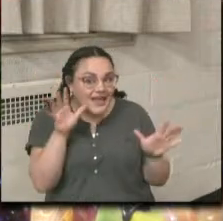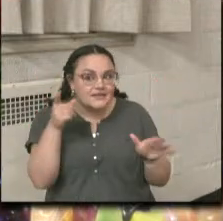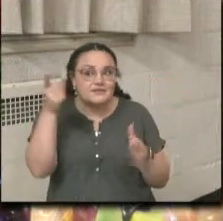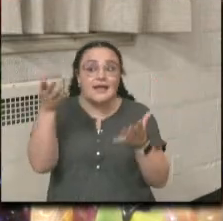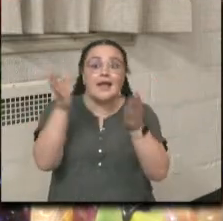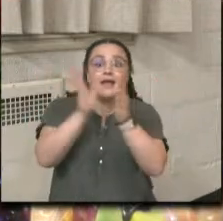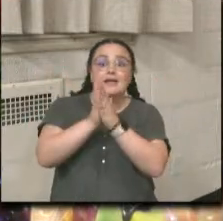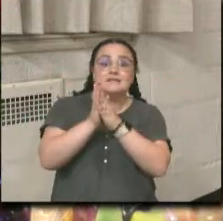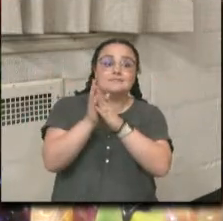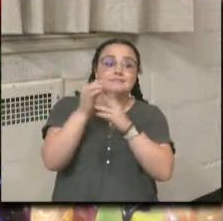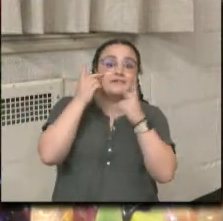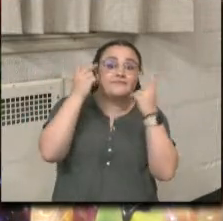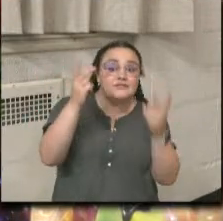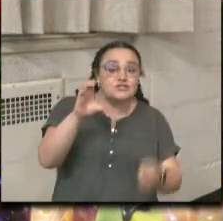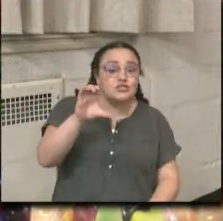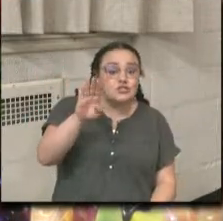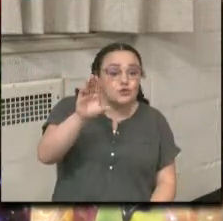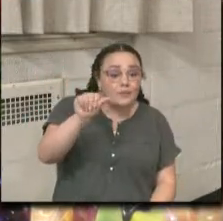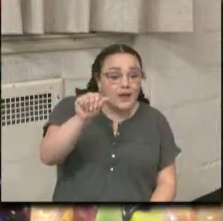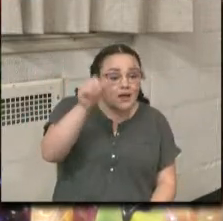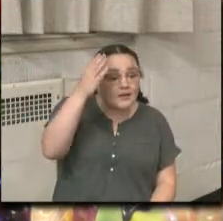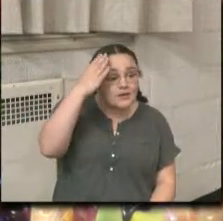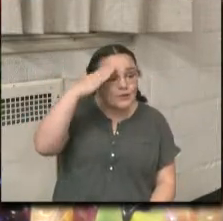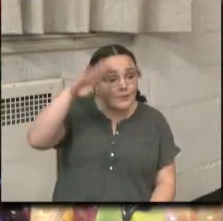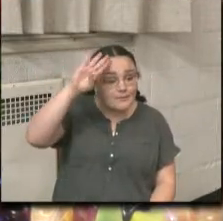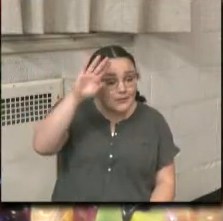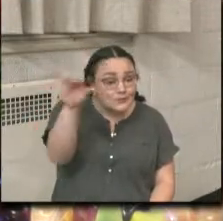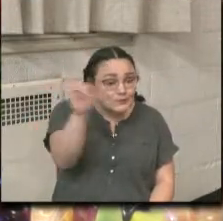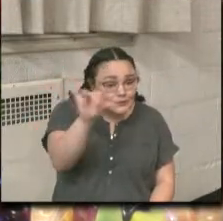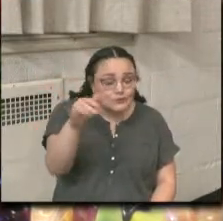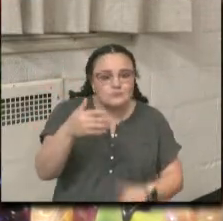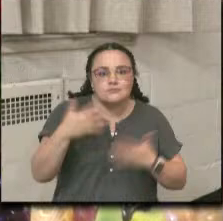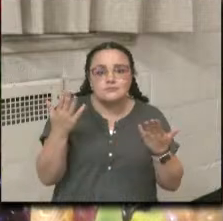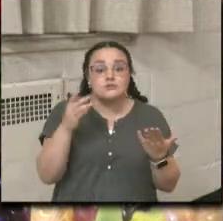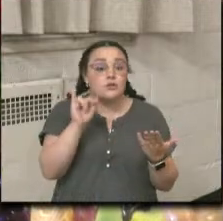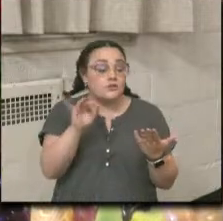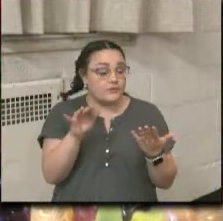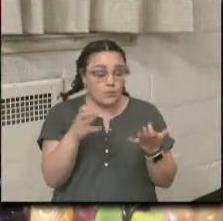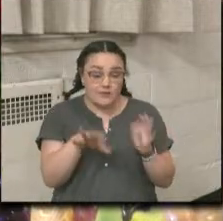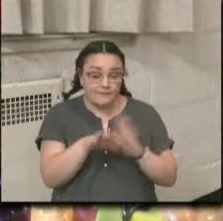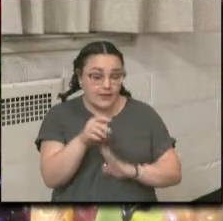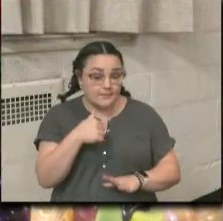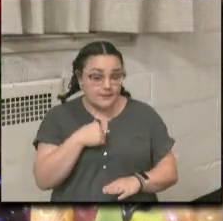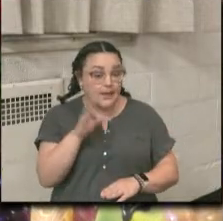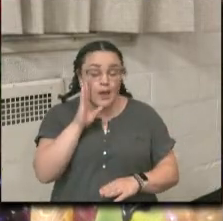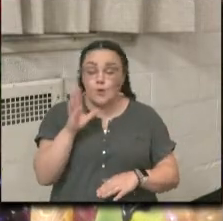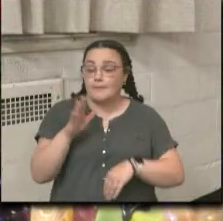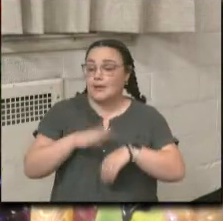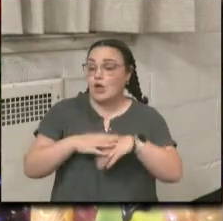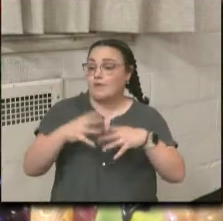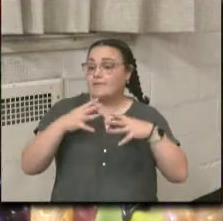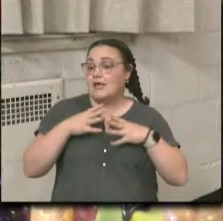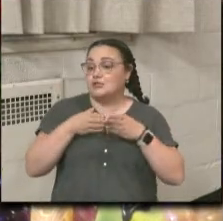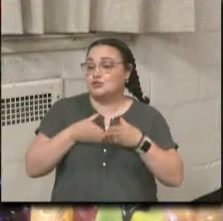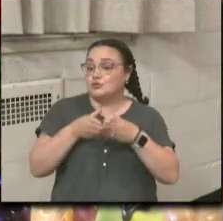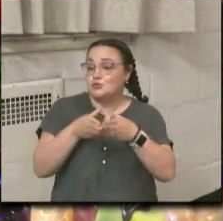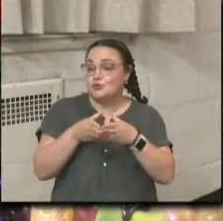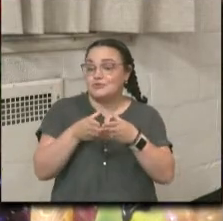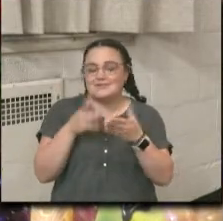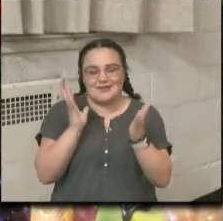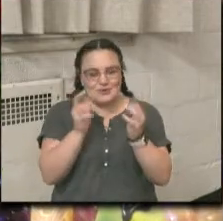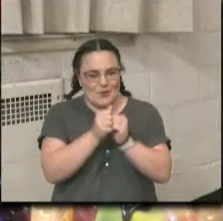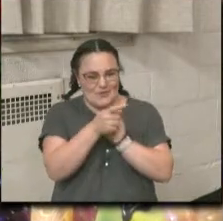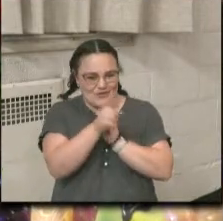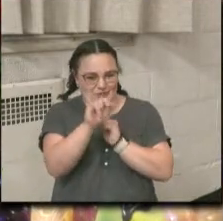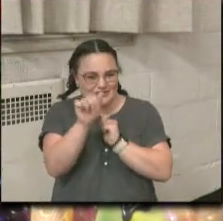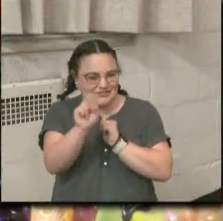to Cuba. So if you want to find me, I will be on somebody's cruise line, and I will talk to you in January. God bless you.